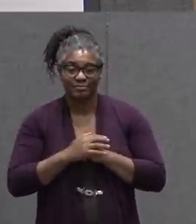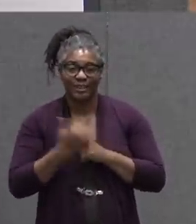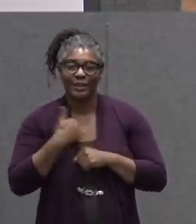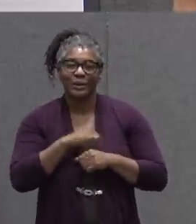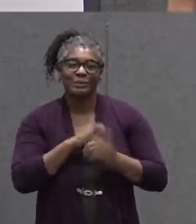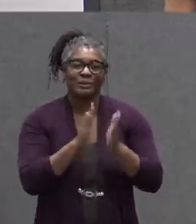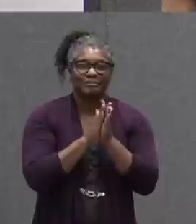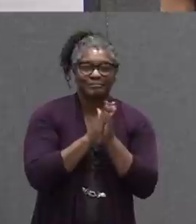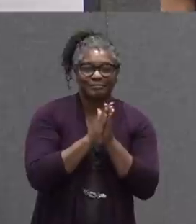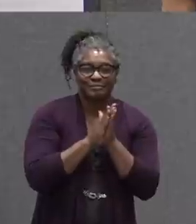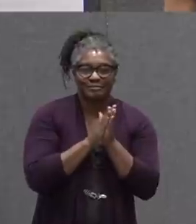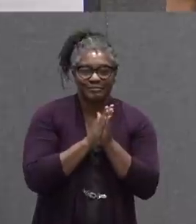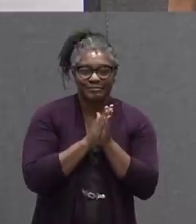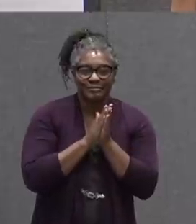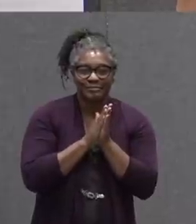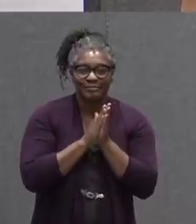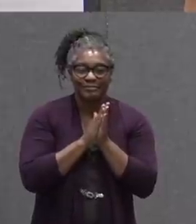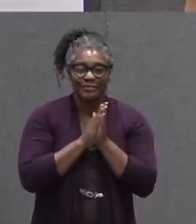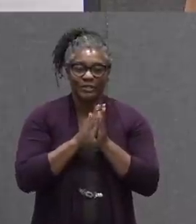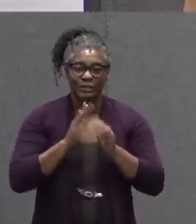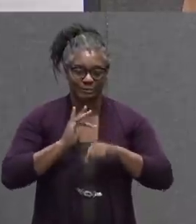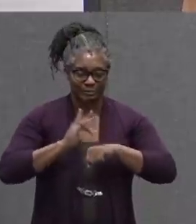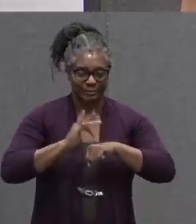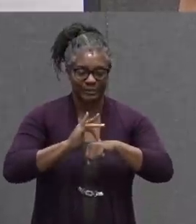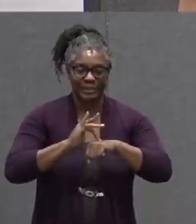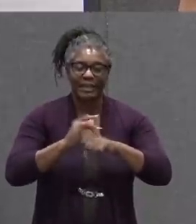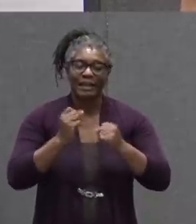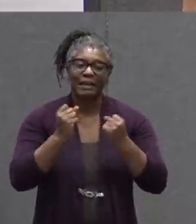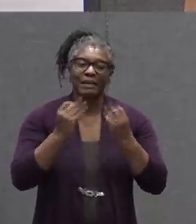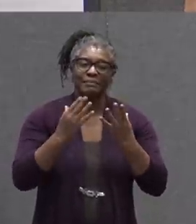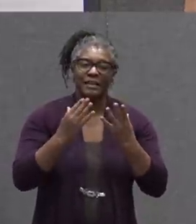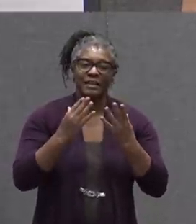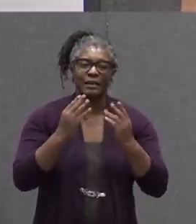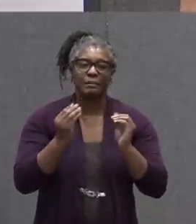these remaining weeks. Thank you for joining us